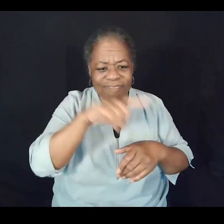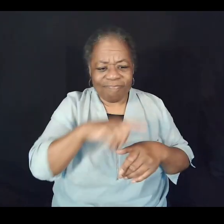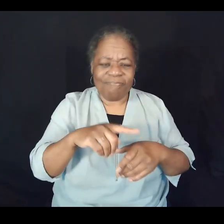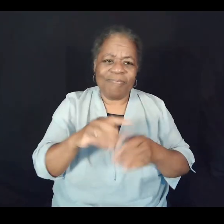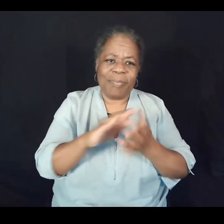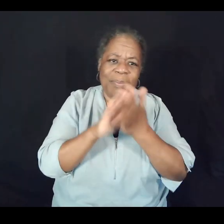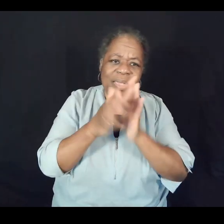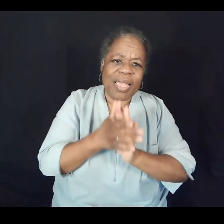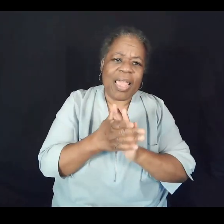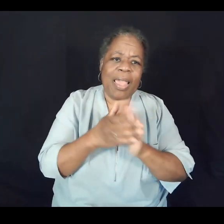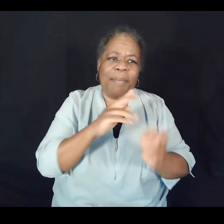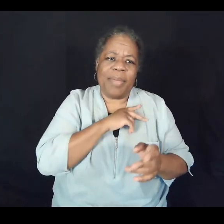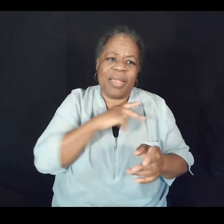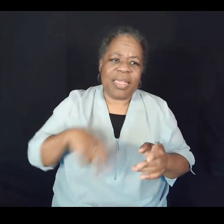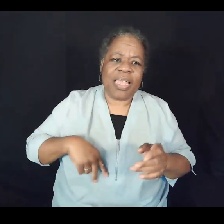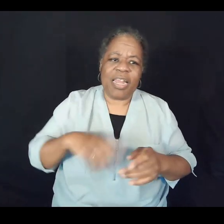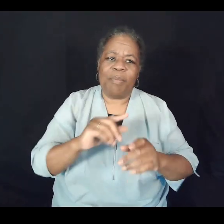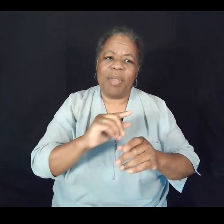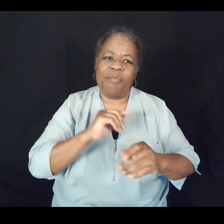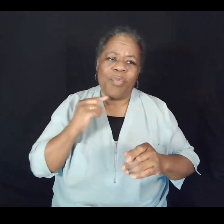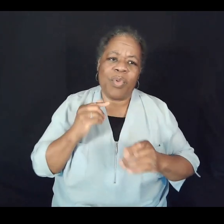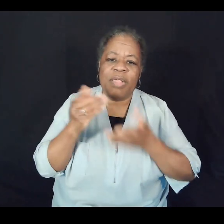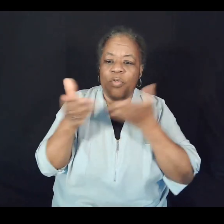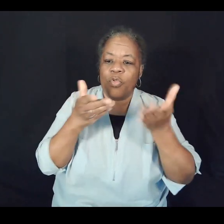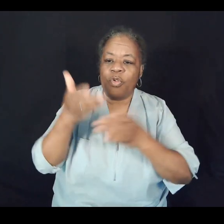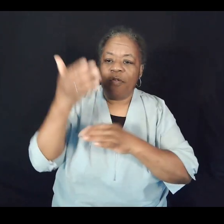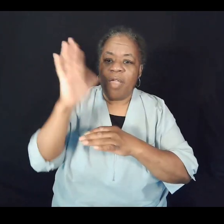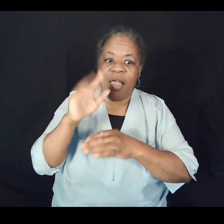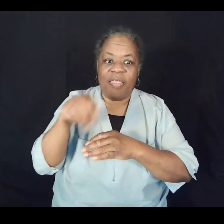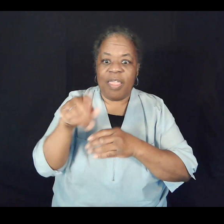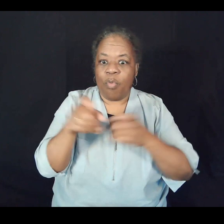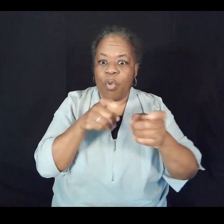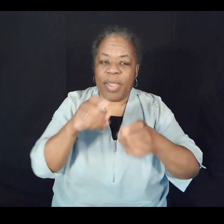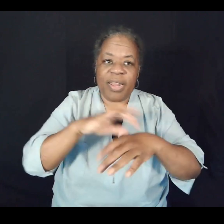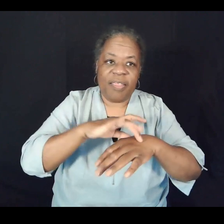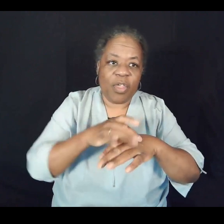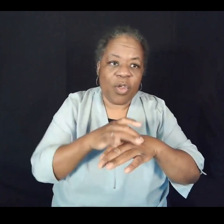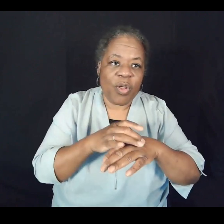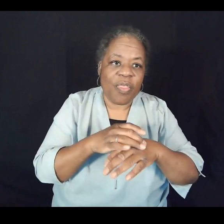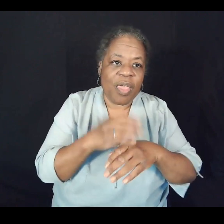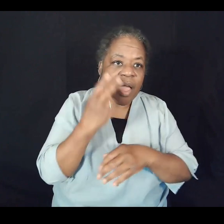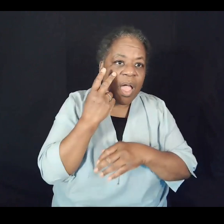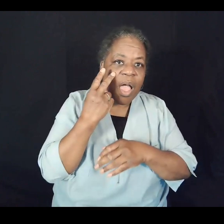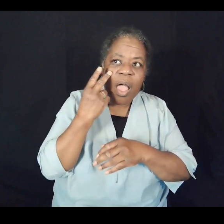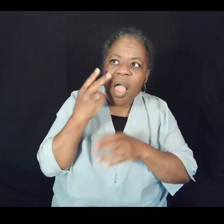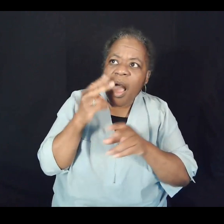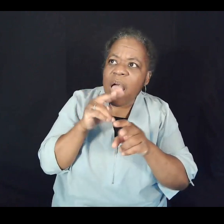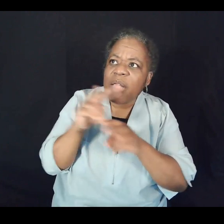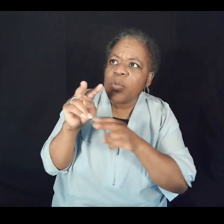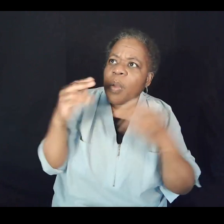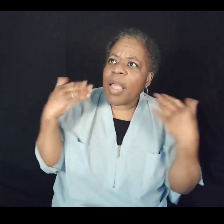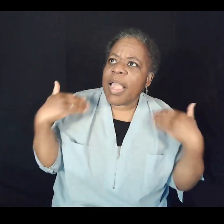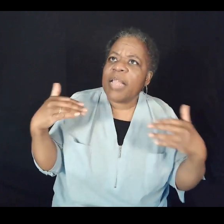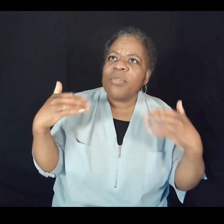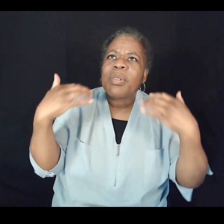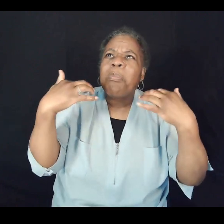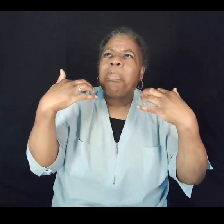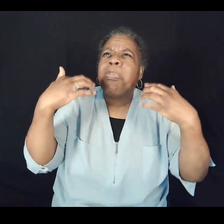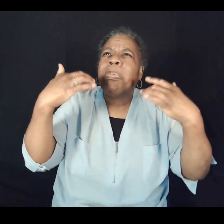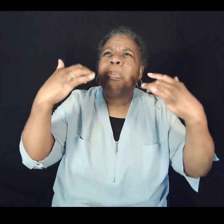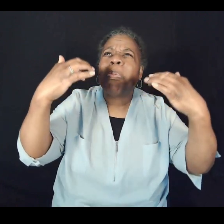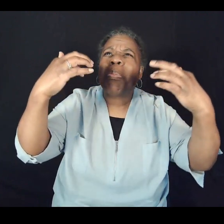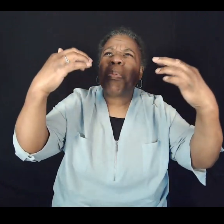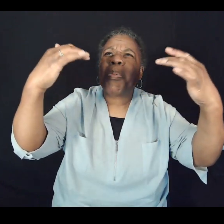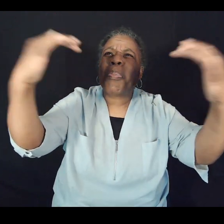God, and they will reign on the earth. Then I looked and heard the voice of many angels numbering thousands upon thousands